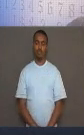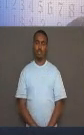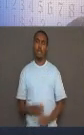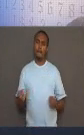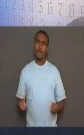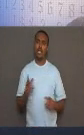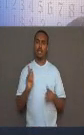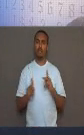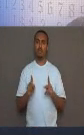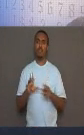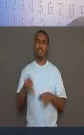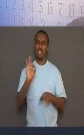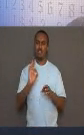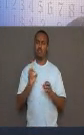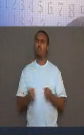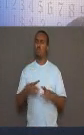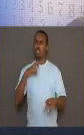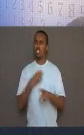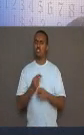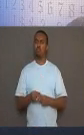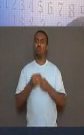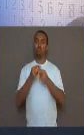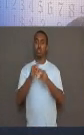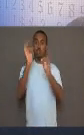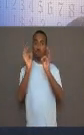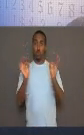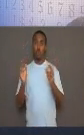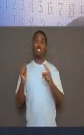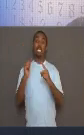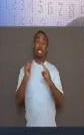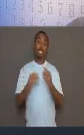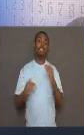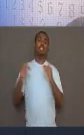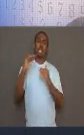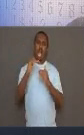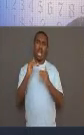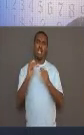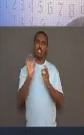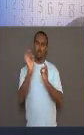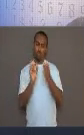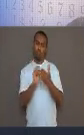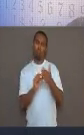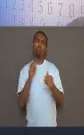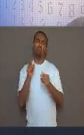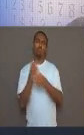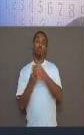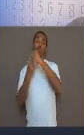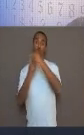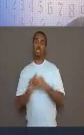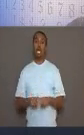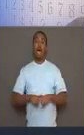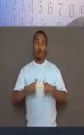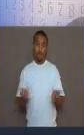Many people find it more difficult to name a story than to write the story itself.